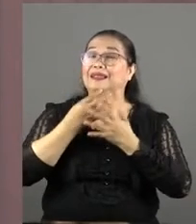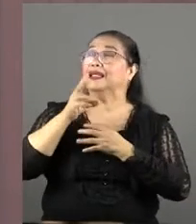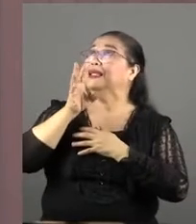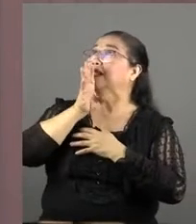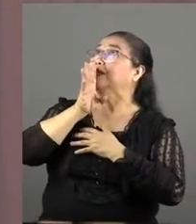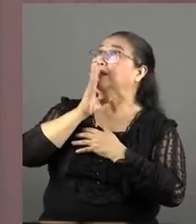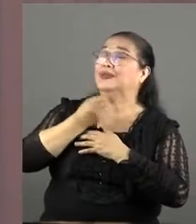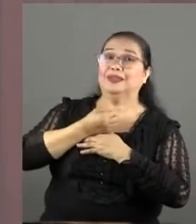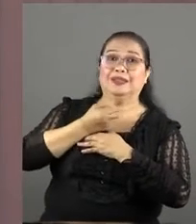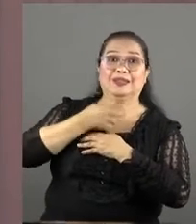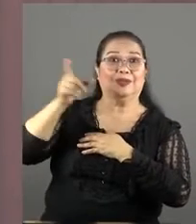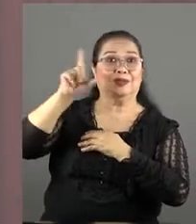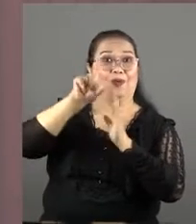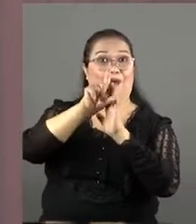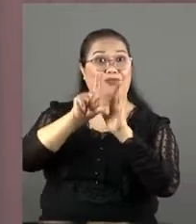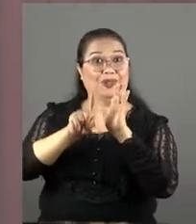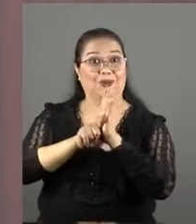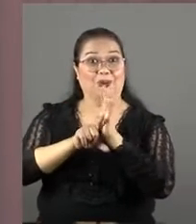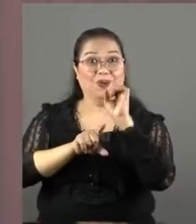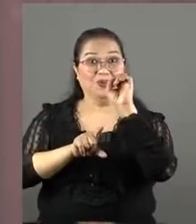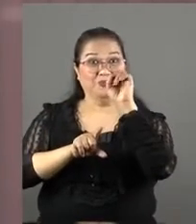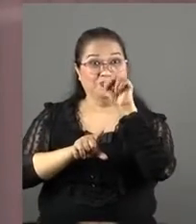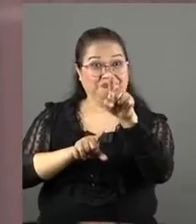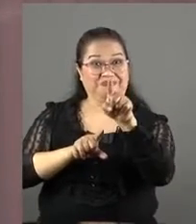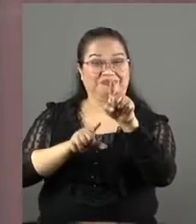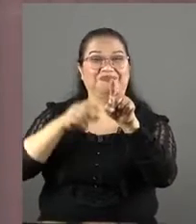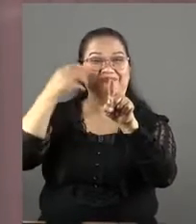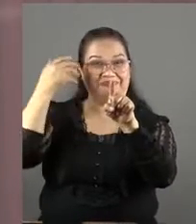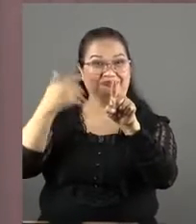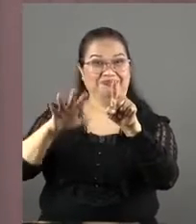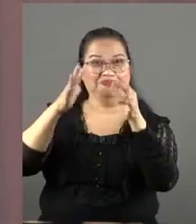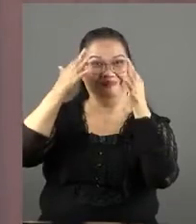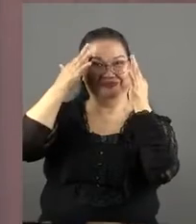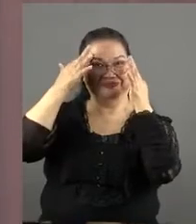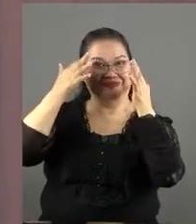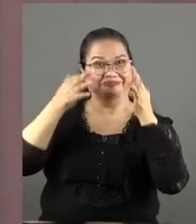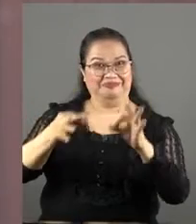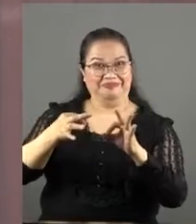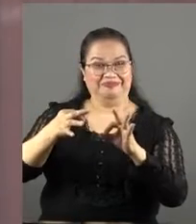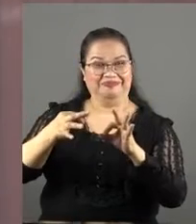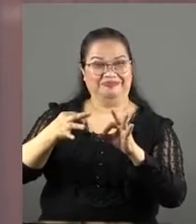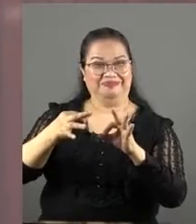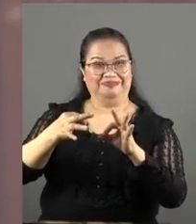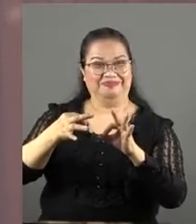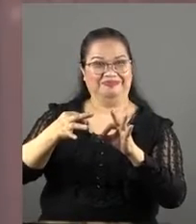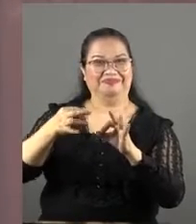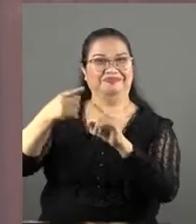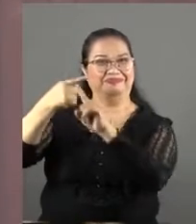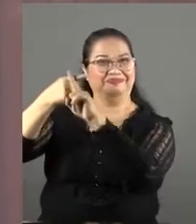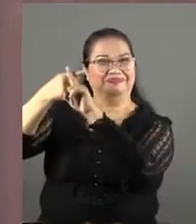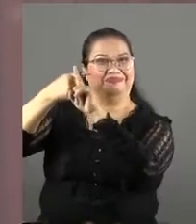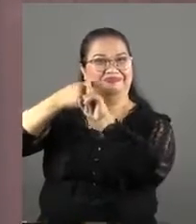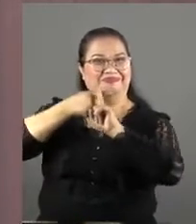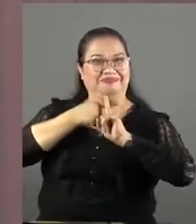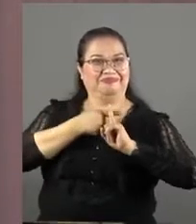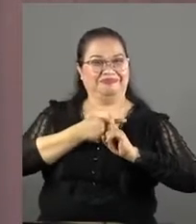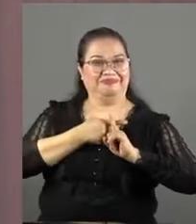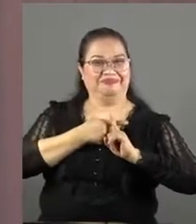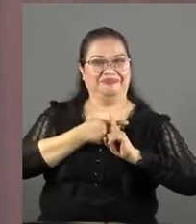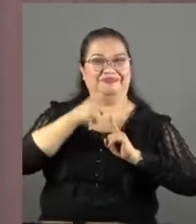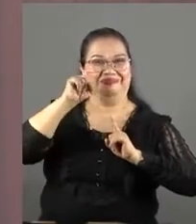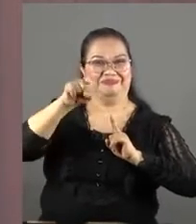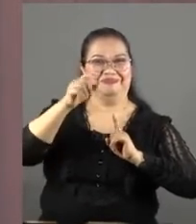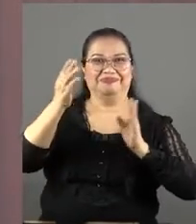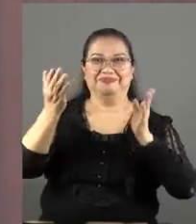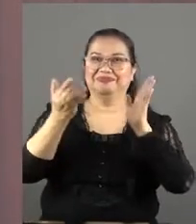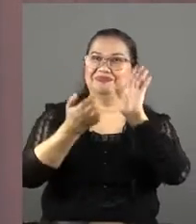law. But if you've ever made that decision in your life, I now need to present the other picture.